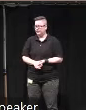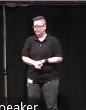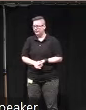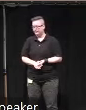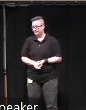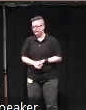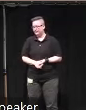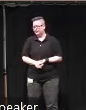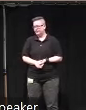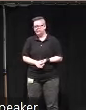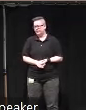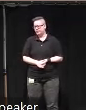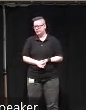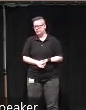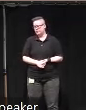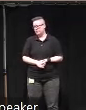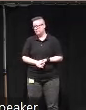many ways.